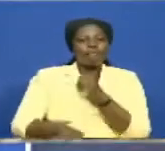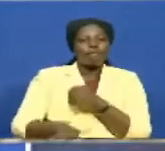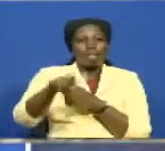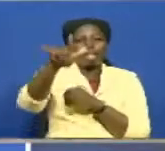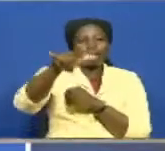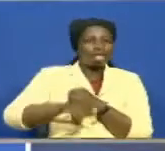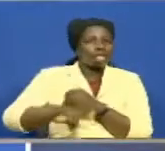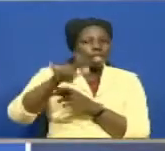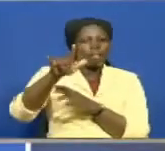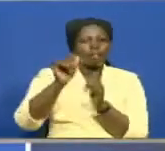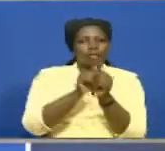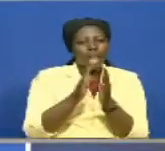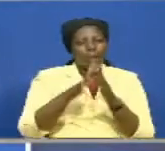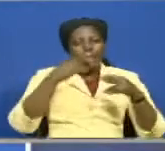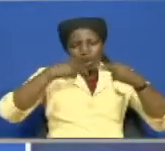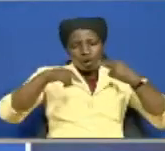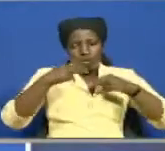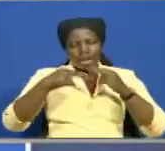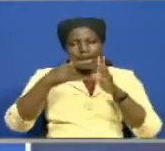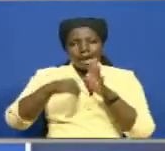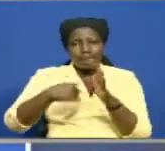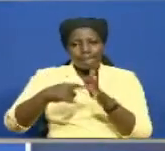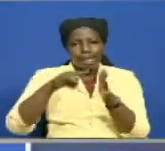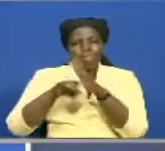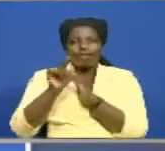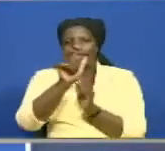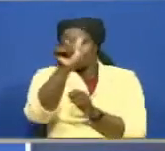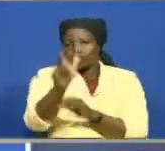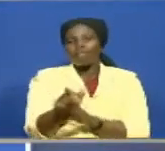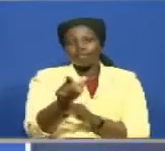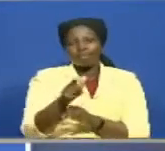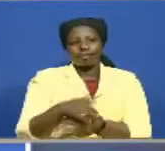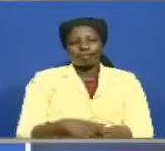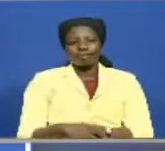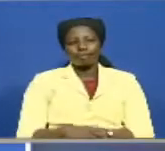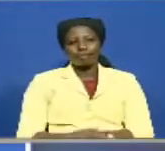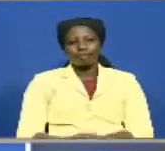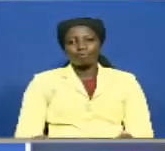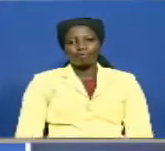hospitality in the region. For Channel One News, I'm Jacqueline Masharia.